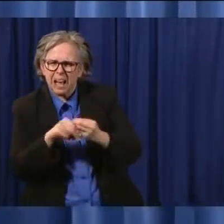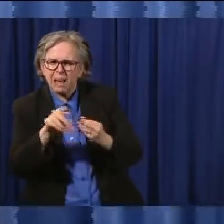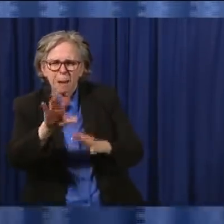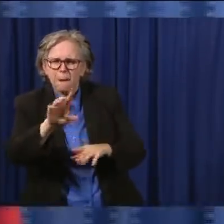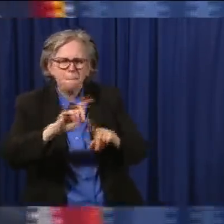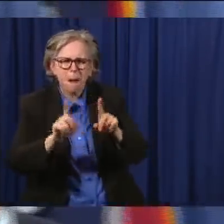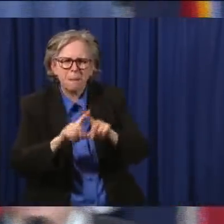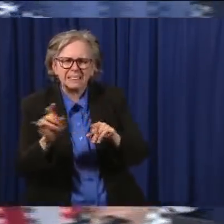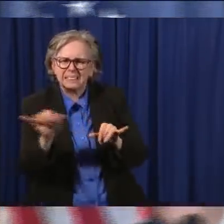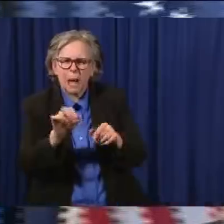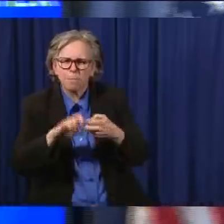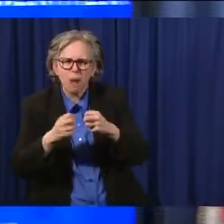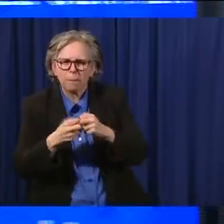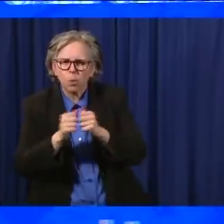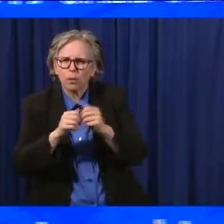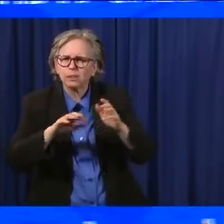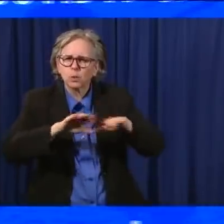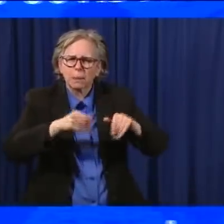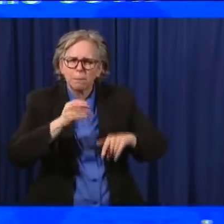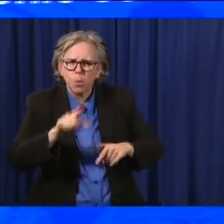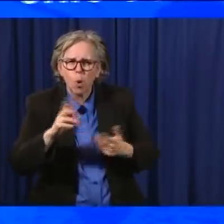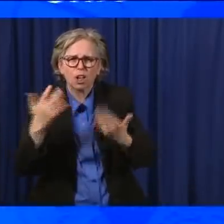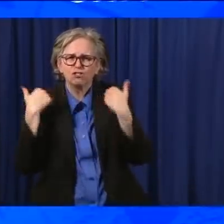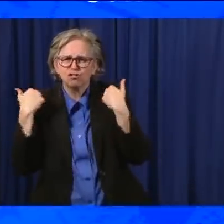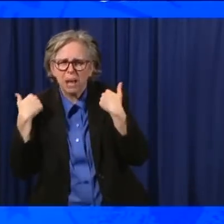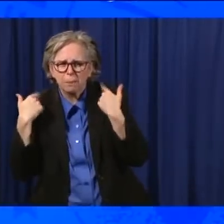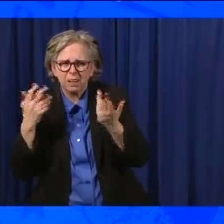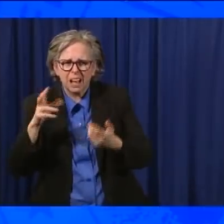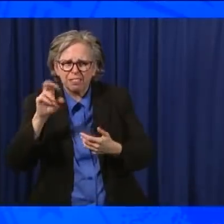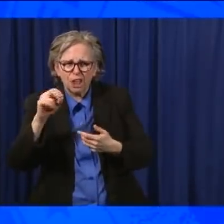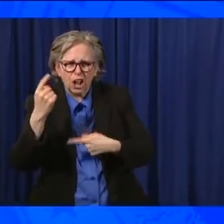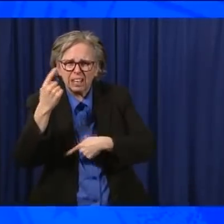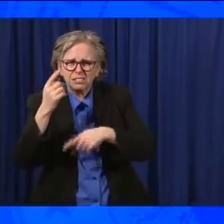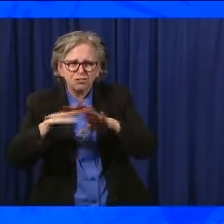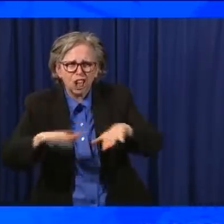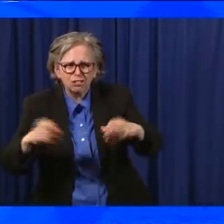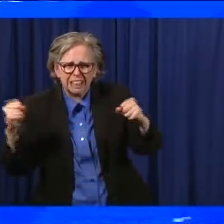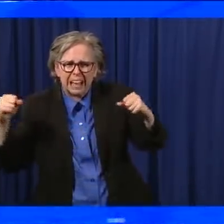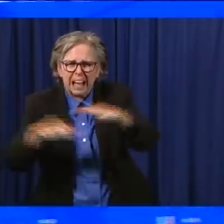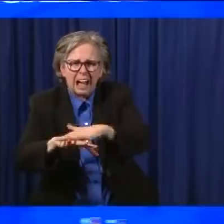gyms? 30 kids in the pools and gyms?